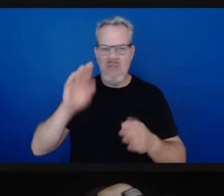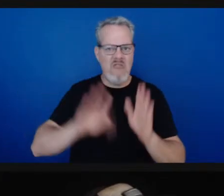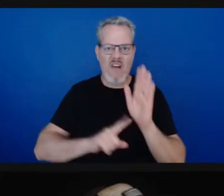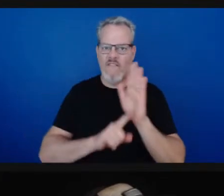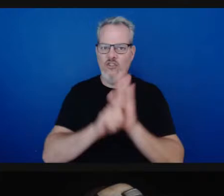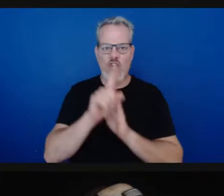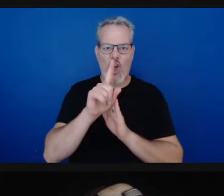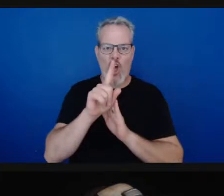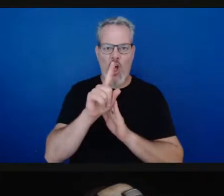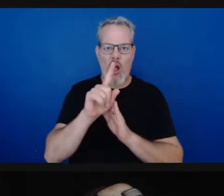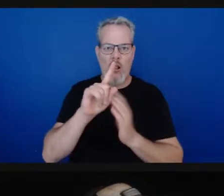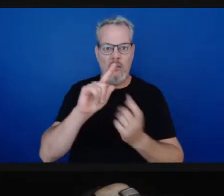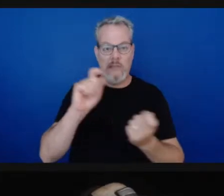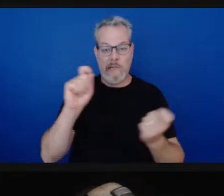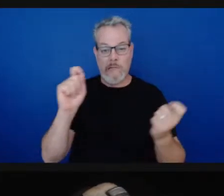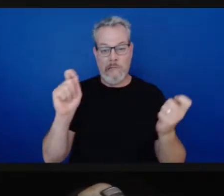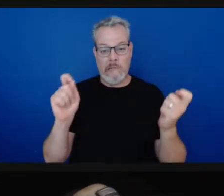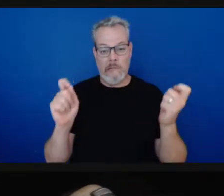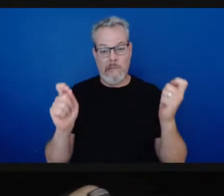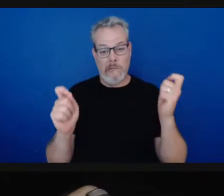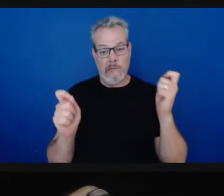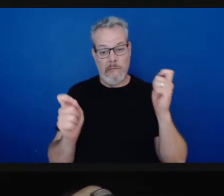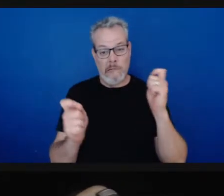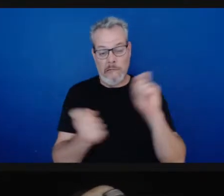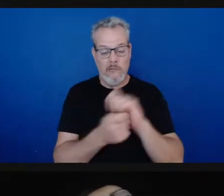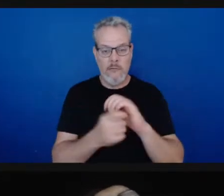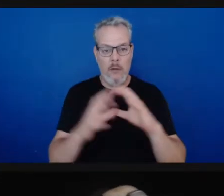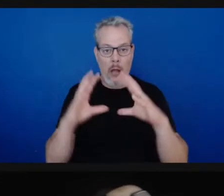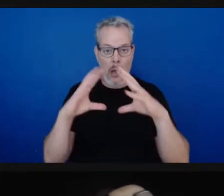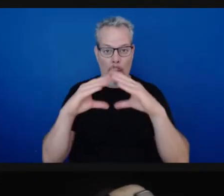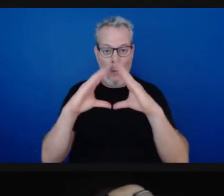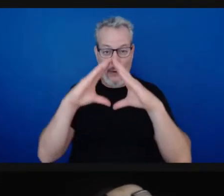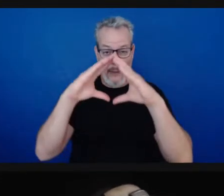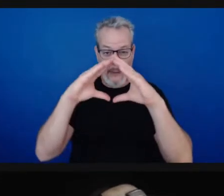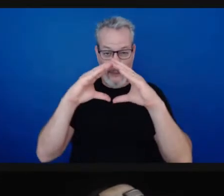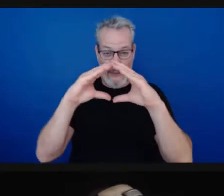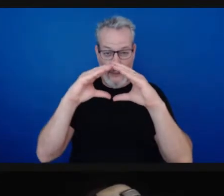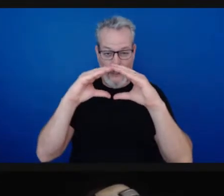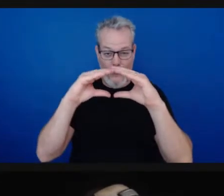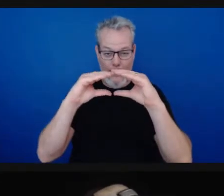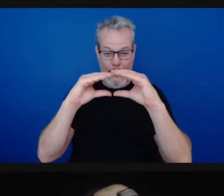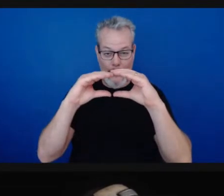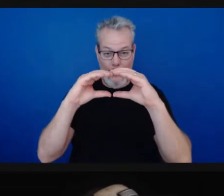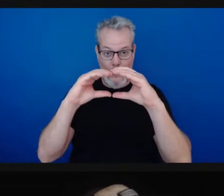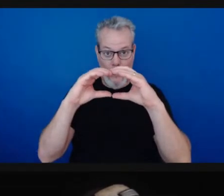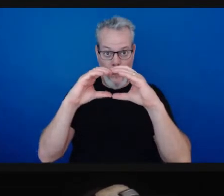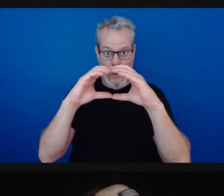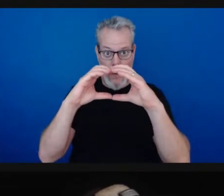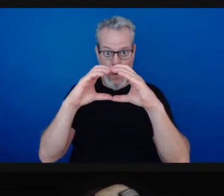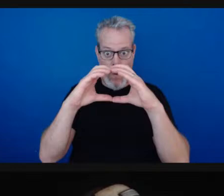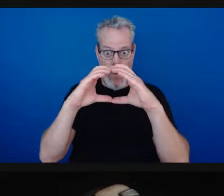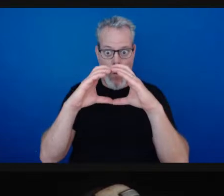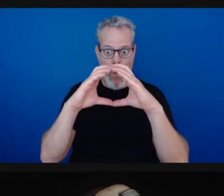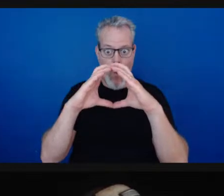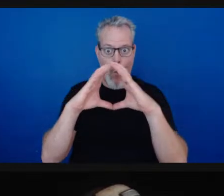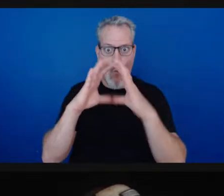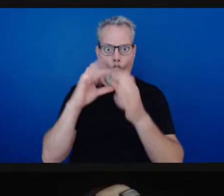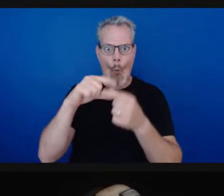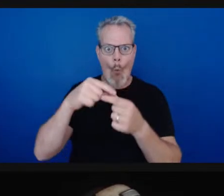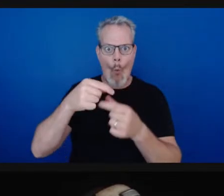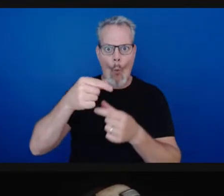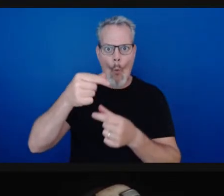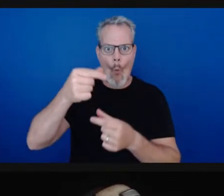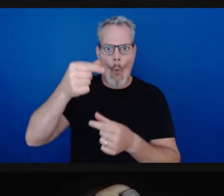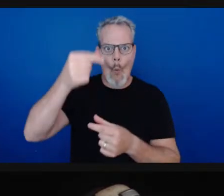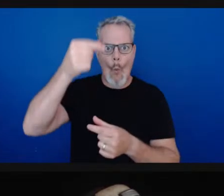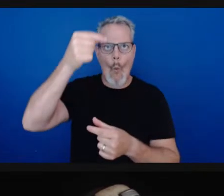becomes more oval, and eventually it becomes more circular, and ultimately it ends up being elongated in an up